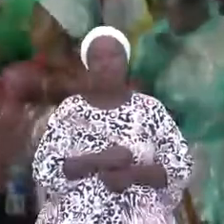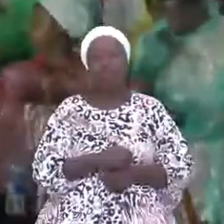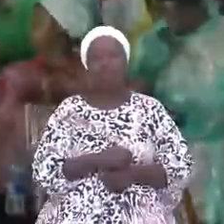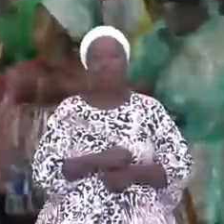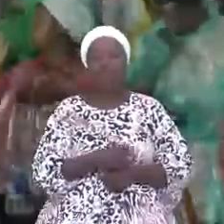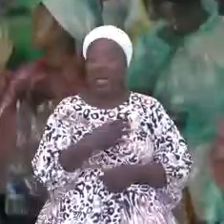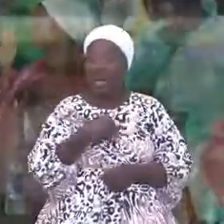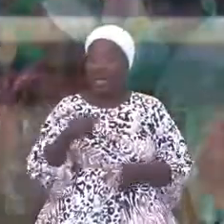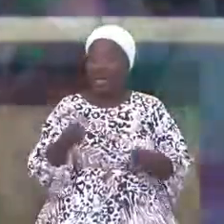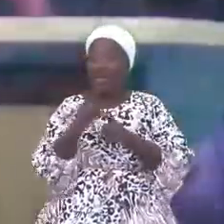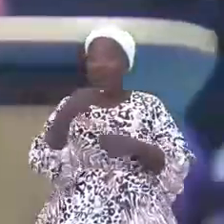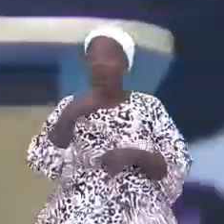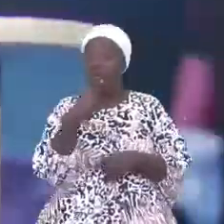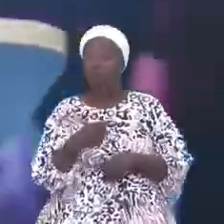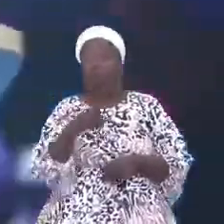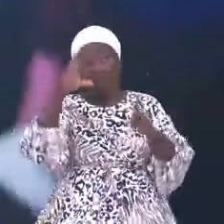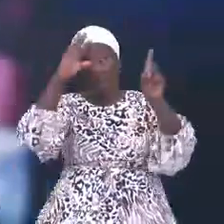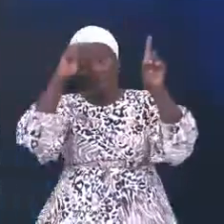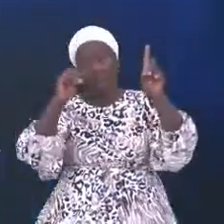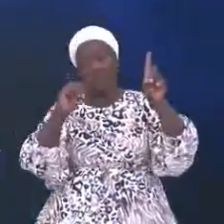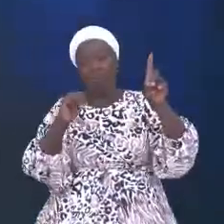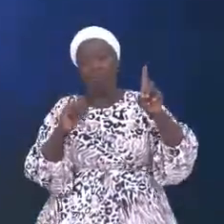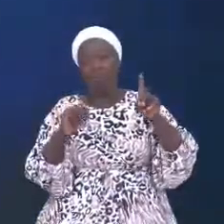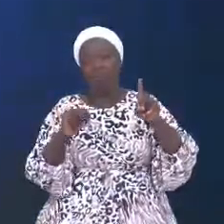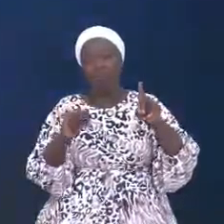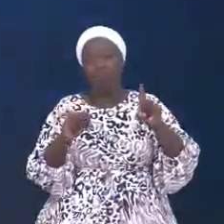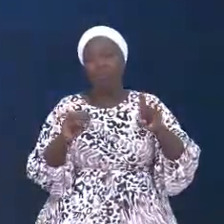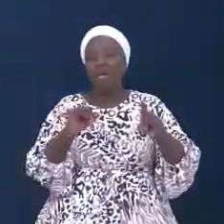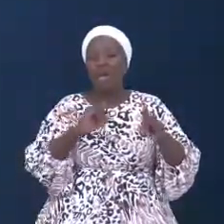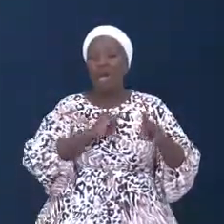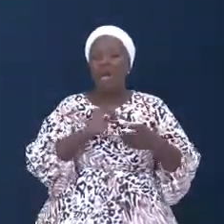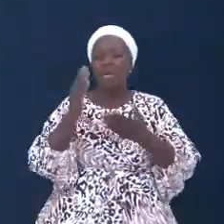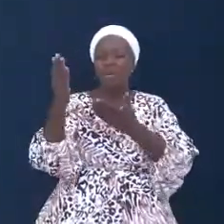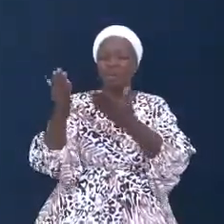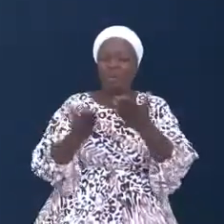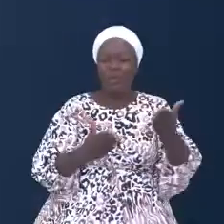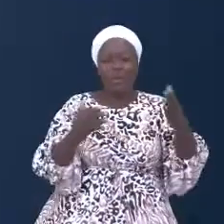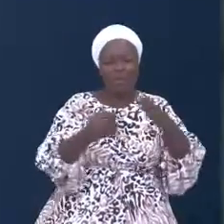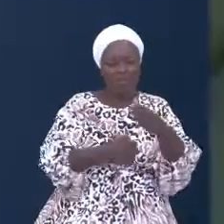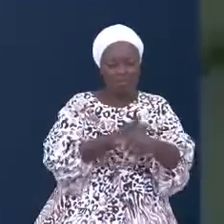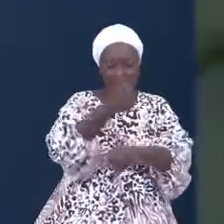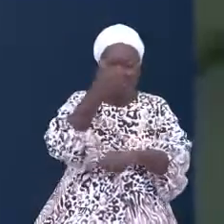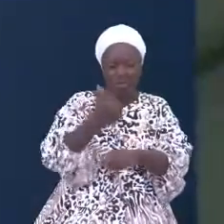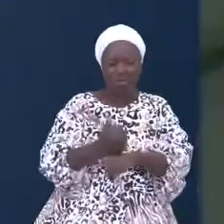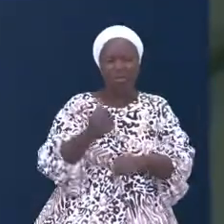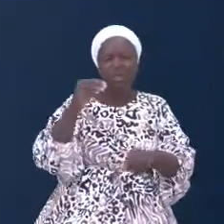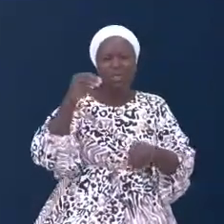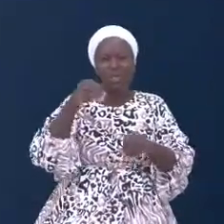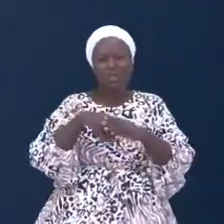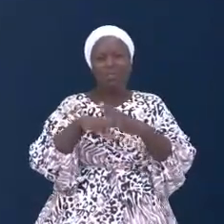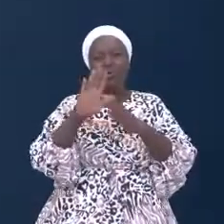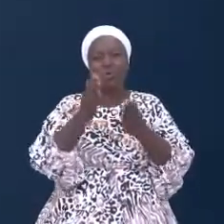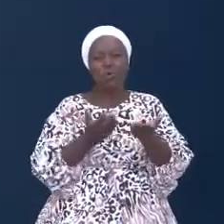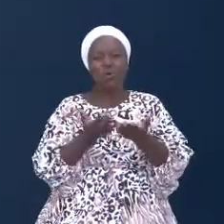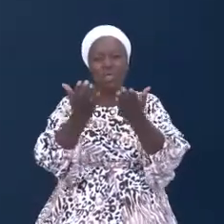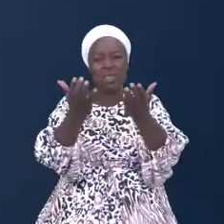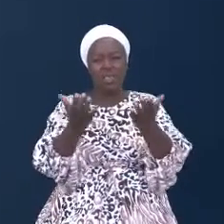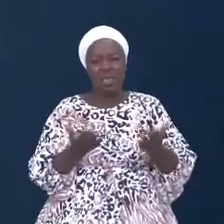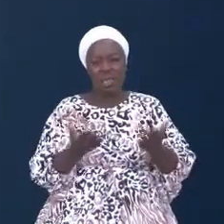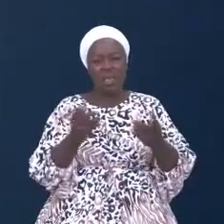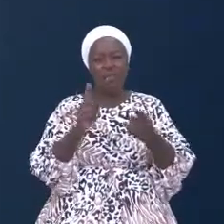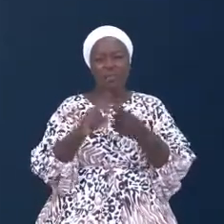And as you've told him, I bring confirmation to your desire, to